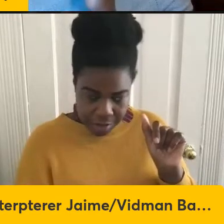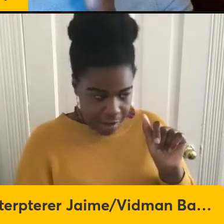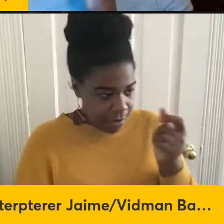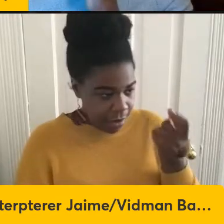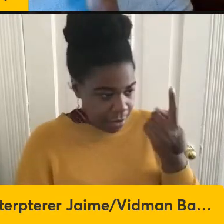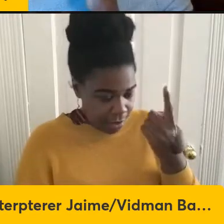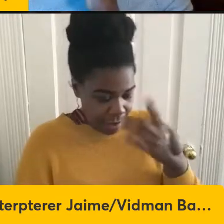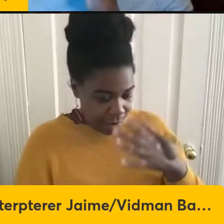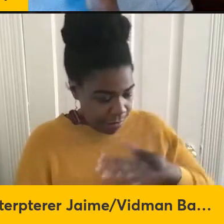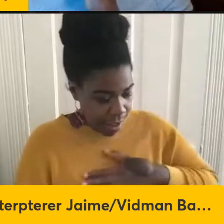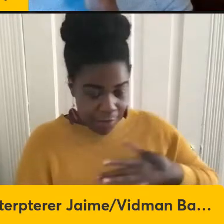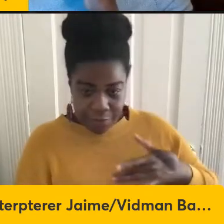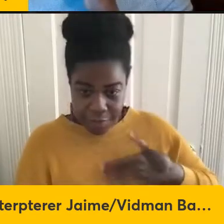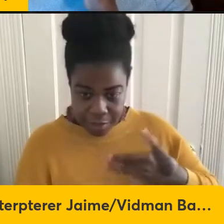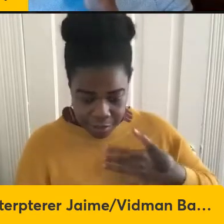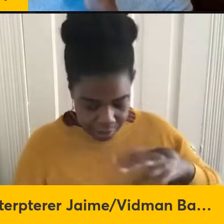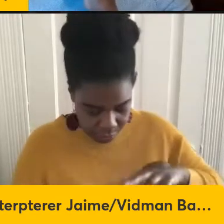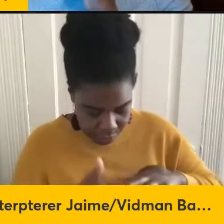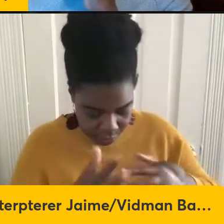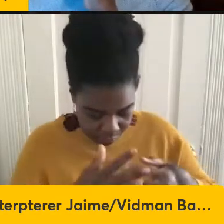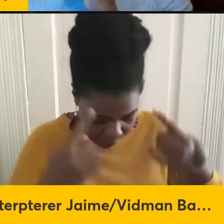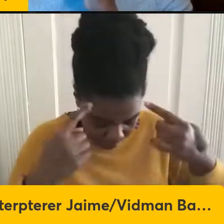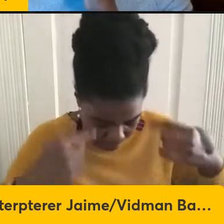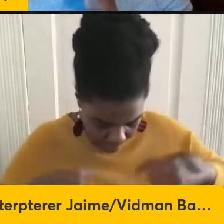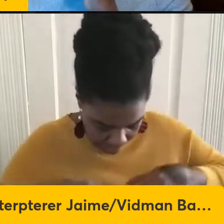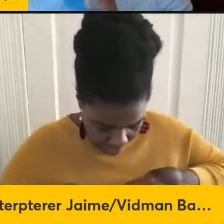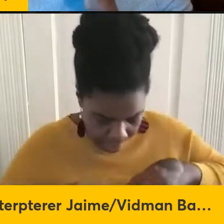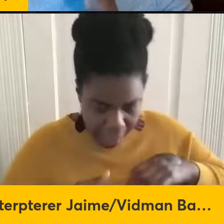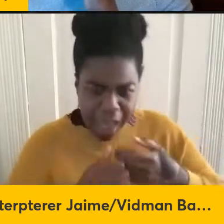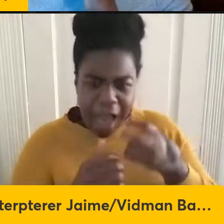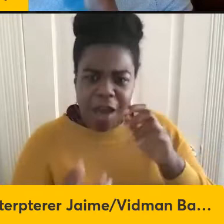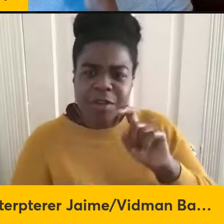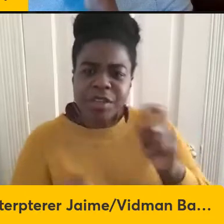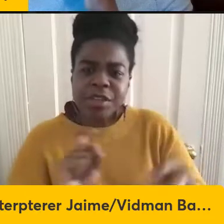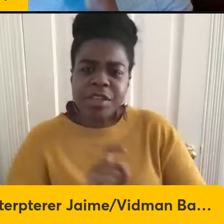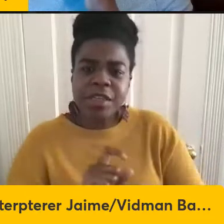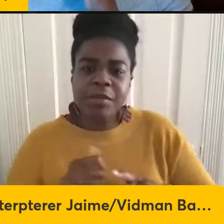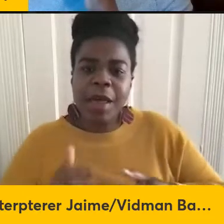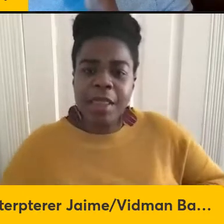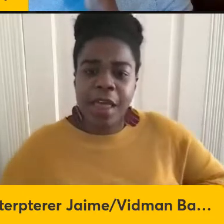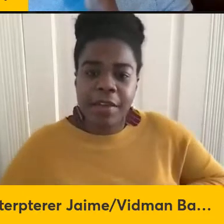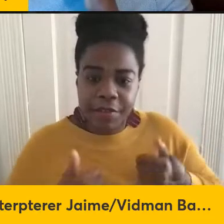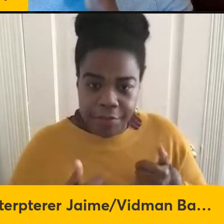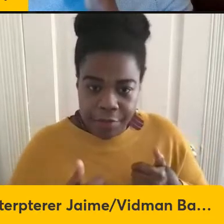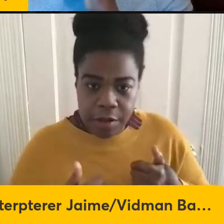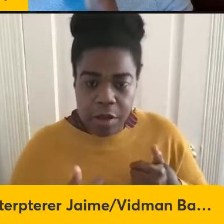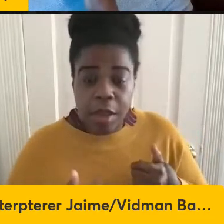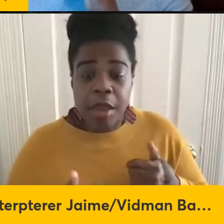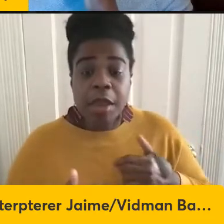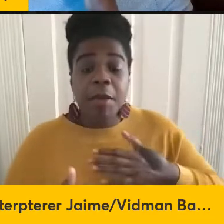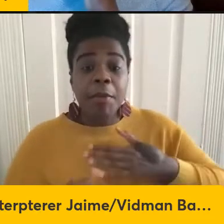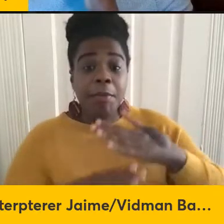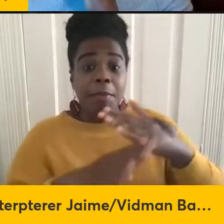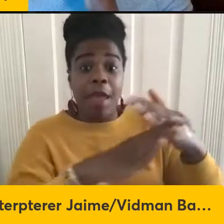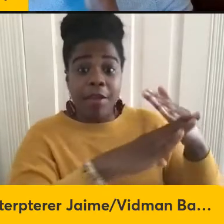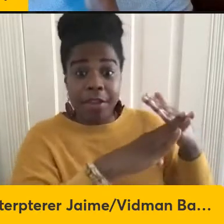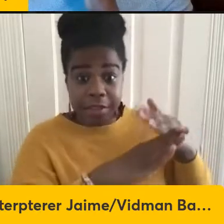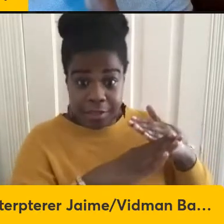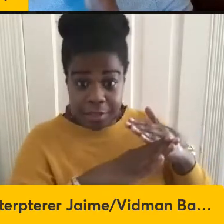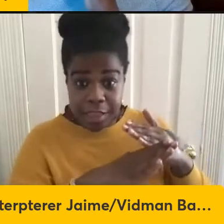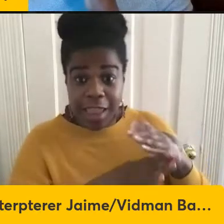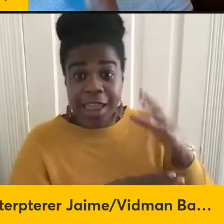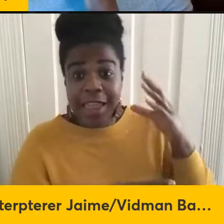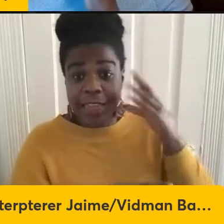understand what that means for us, how this transforms my life, what barriers am I experiencing in my own